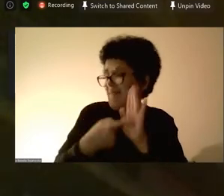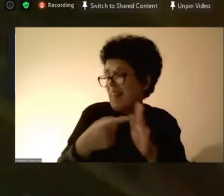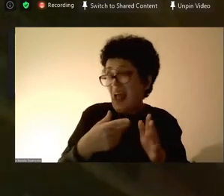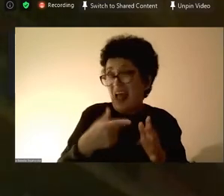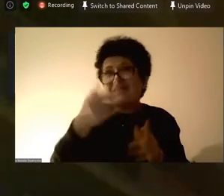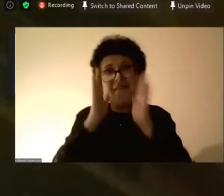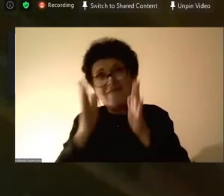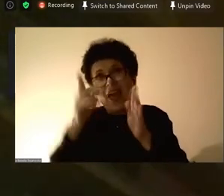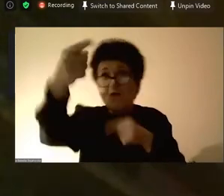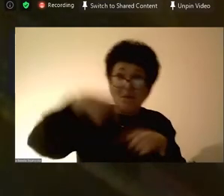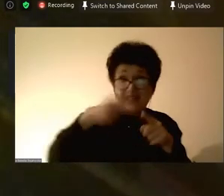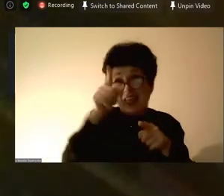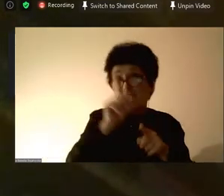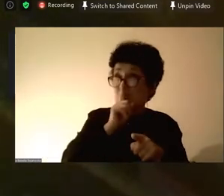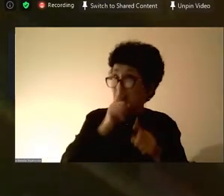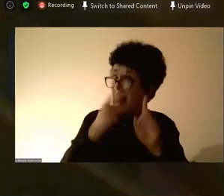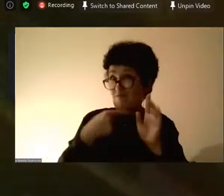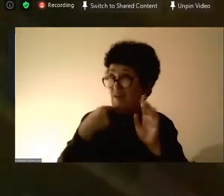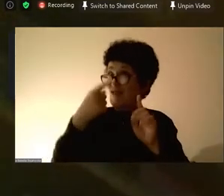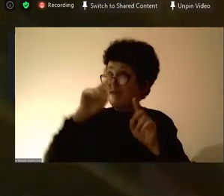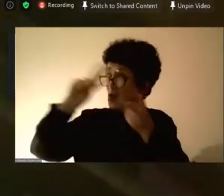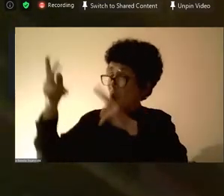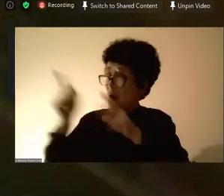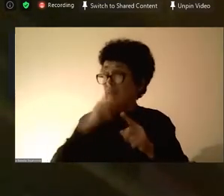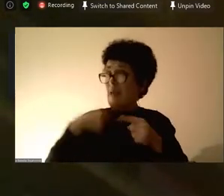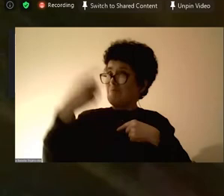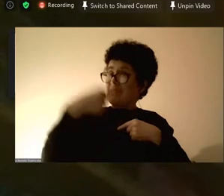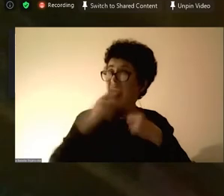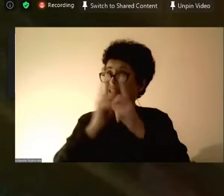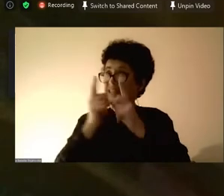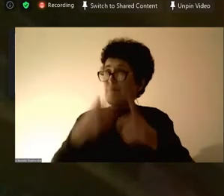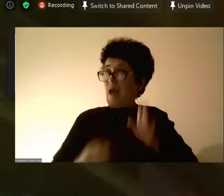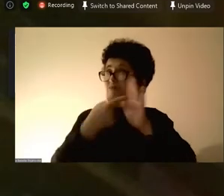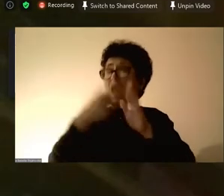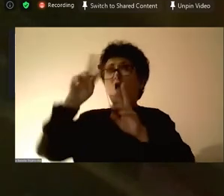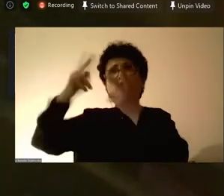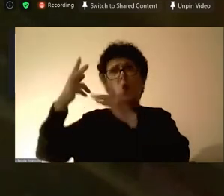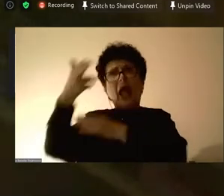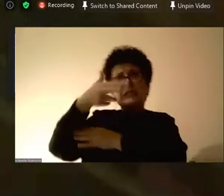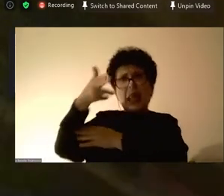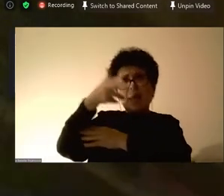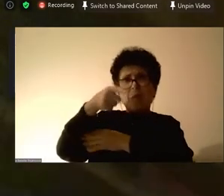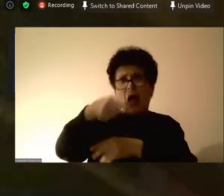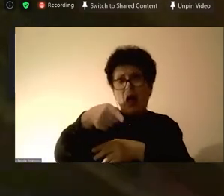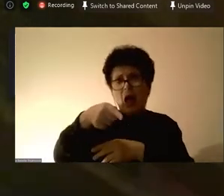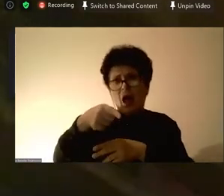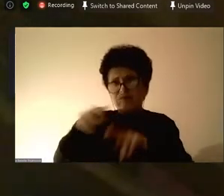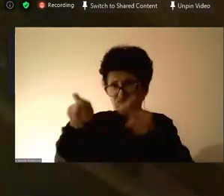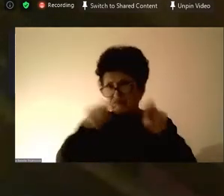one recording this behavior, is the privacy safe, and are other people involved? So, you know, this is not